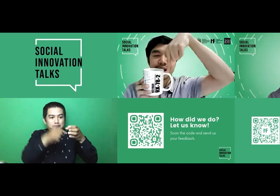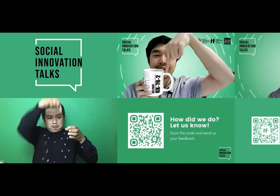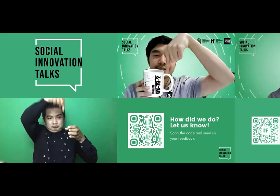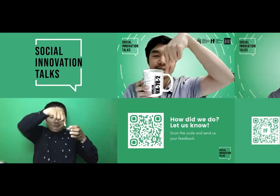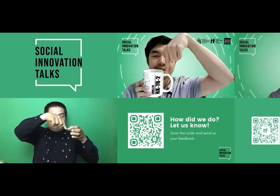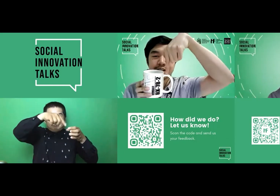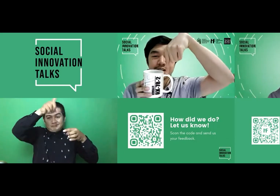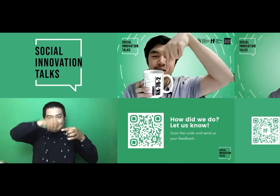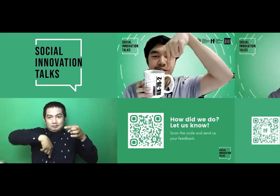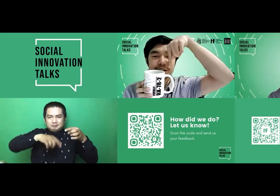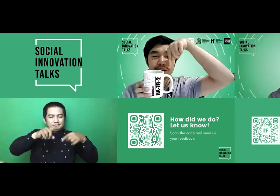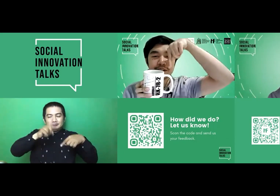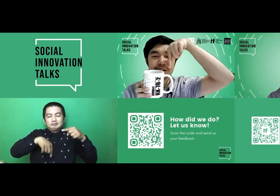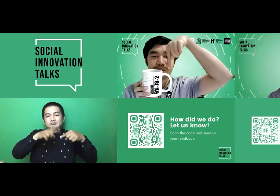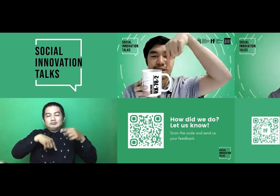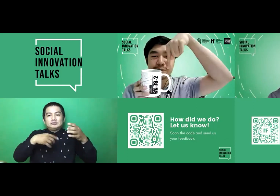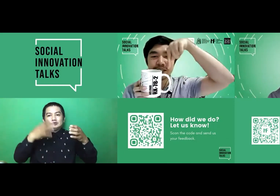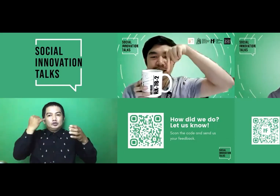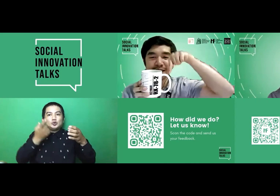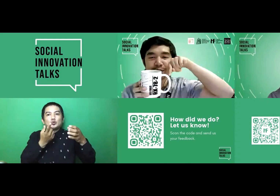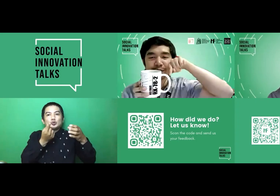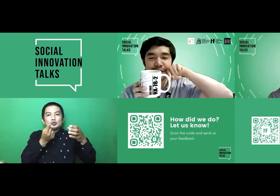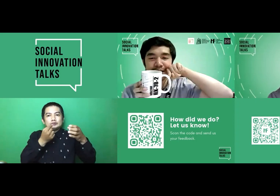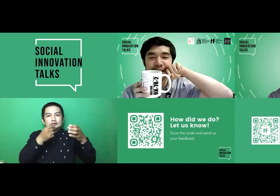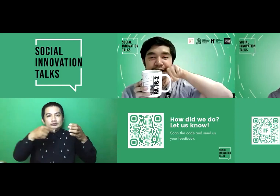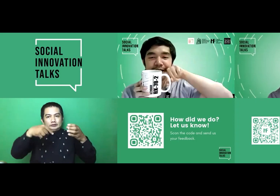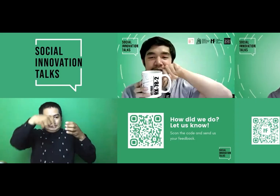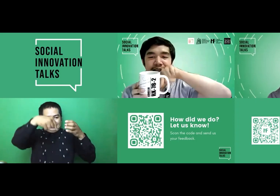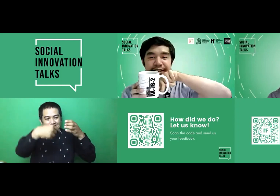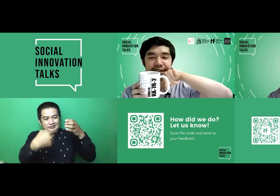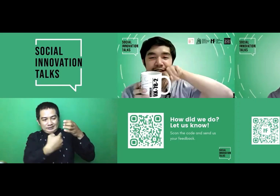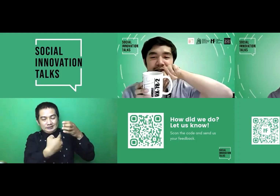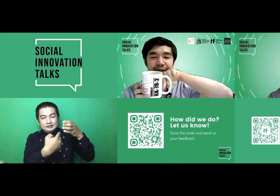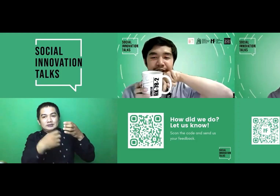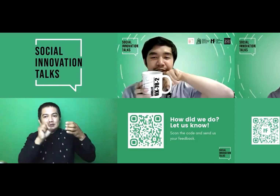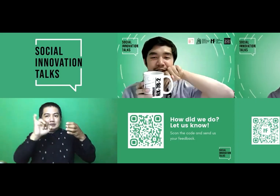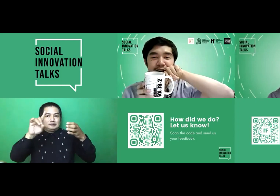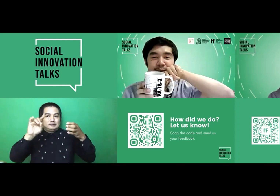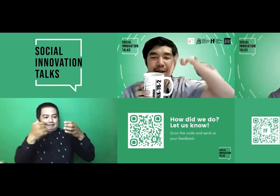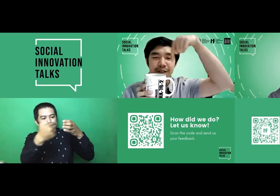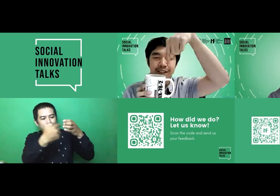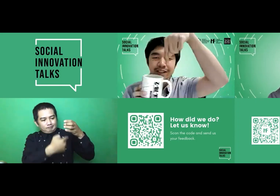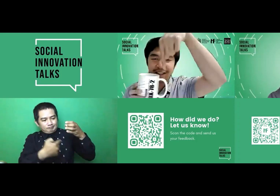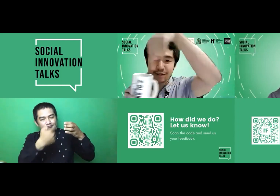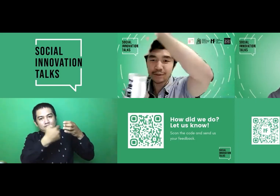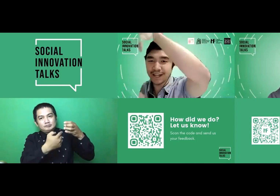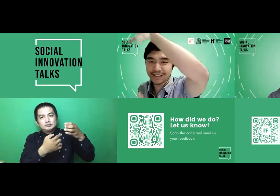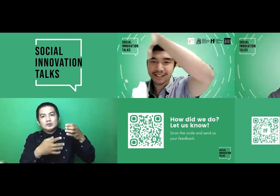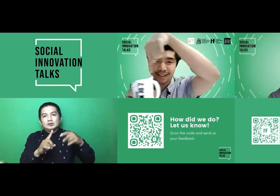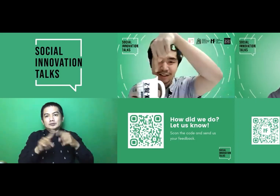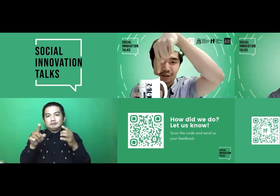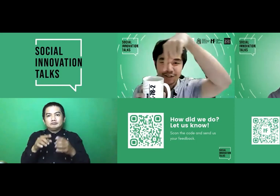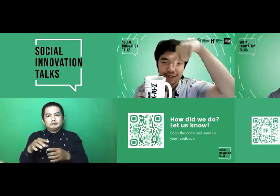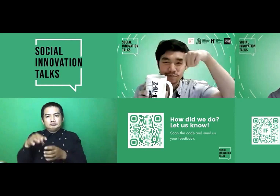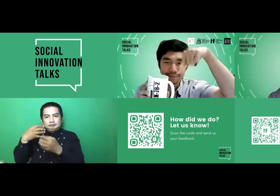hit the handle. So your CNC machine actually has to go to the side and then cut it, okay? But a machine that can do that, that